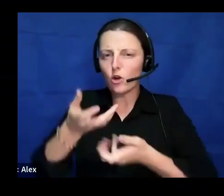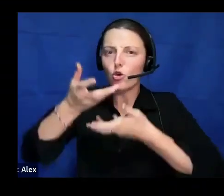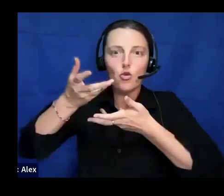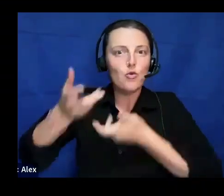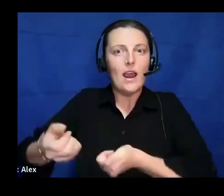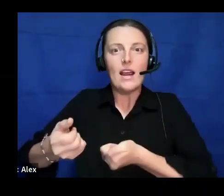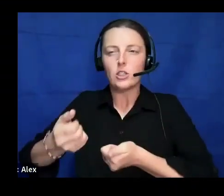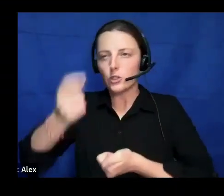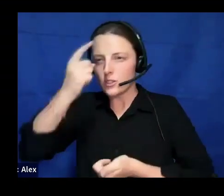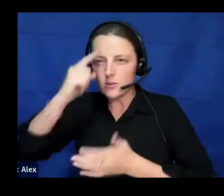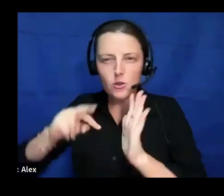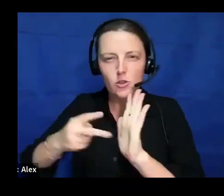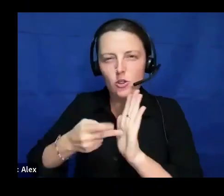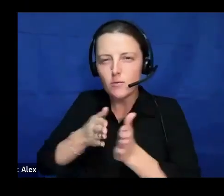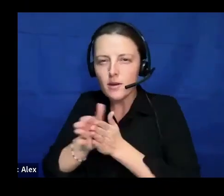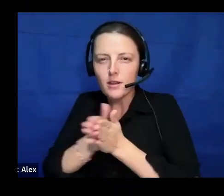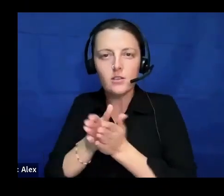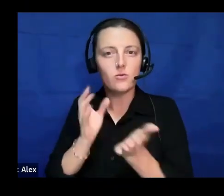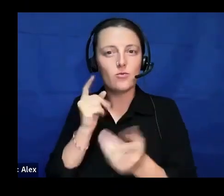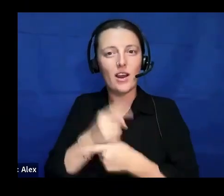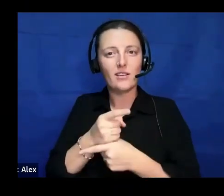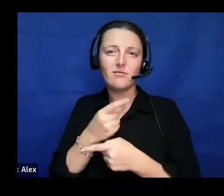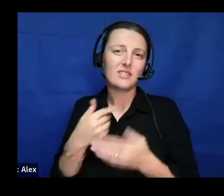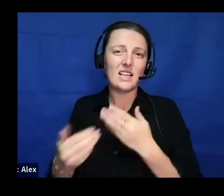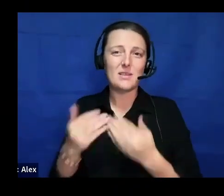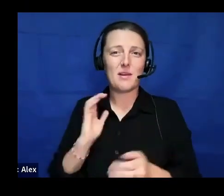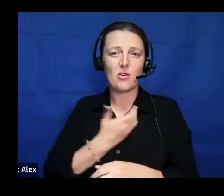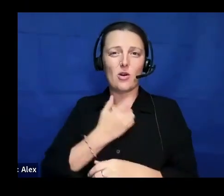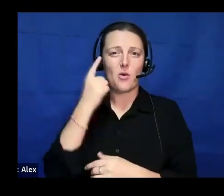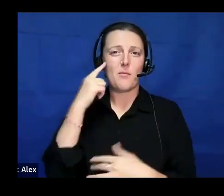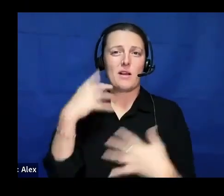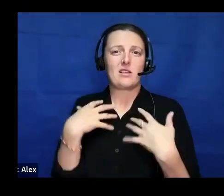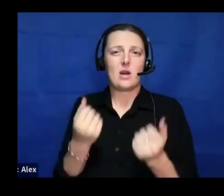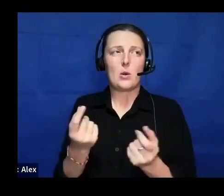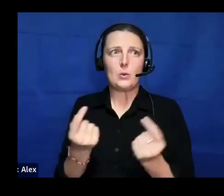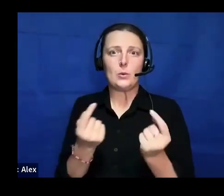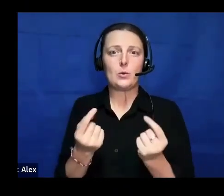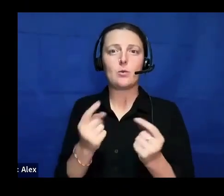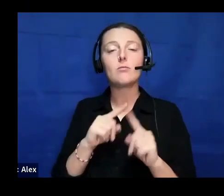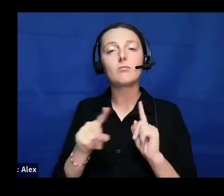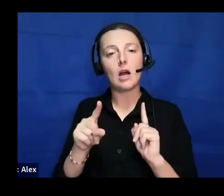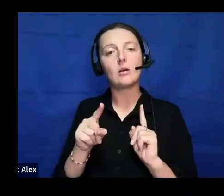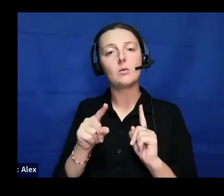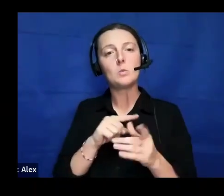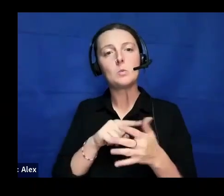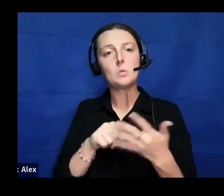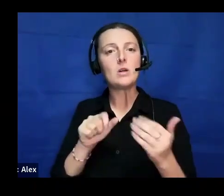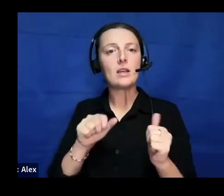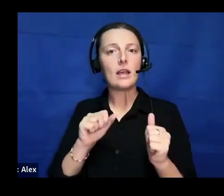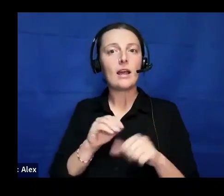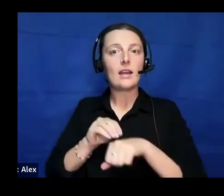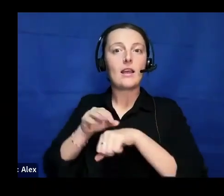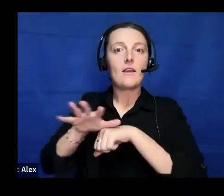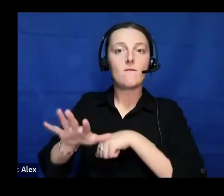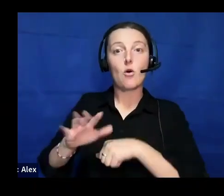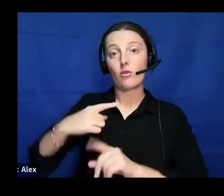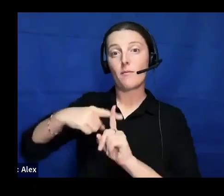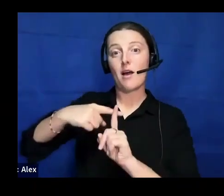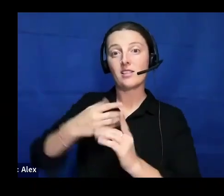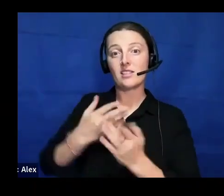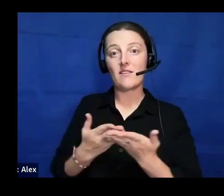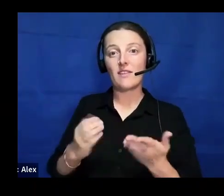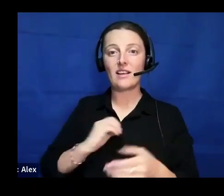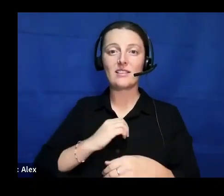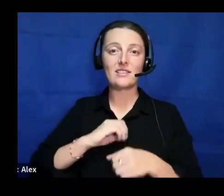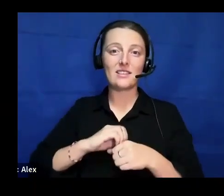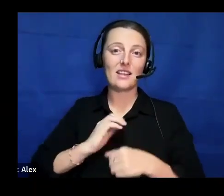where our mental health is at, um, can evoke these positive things in our life. So that's really why we want to pay attention